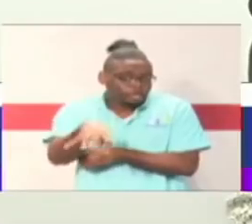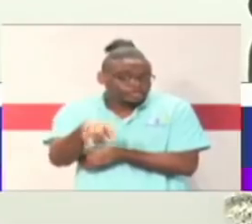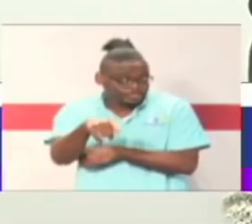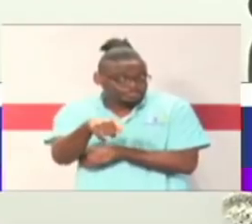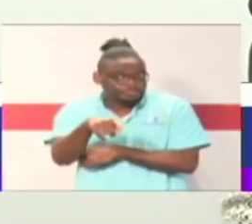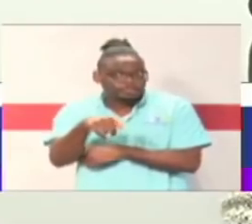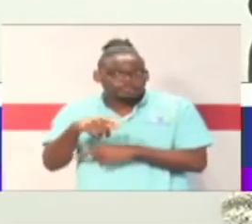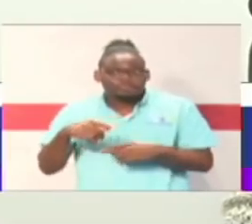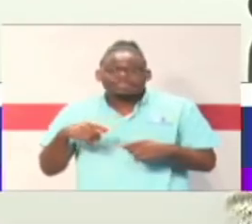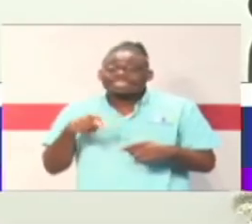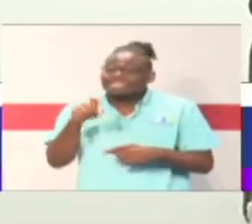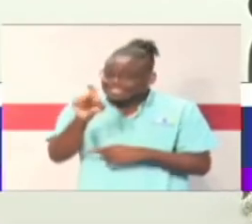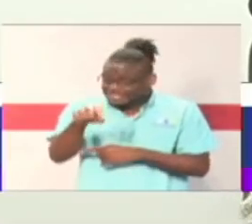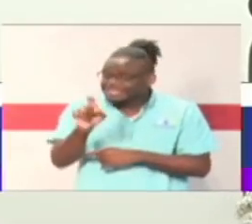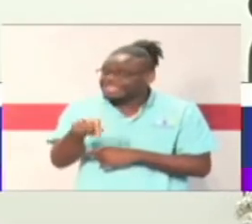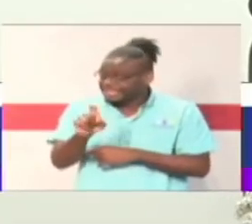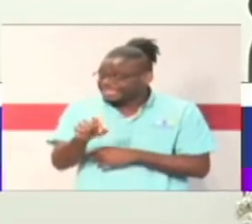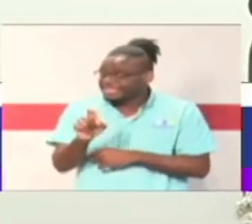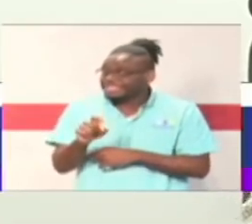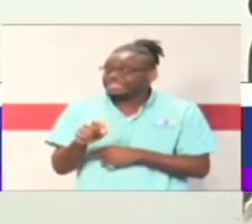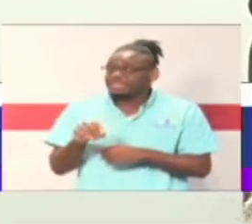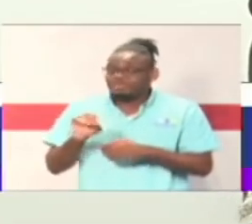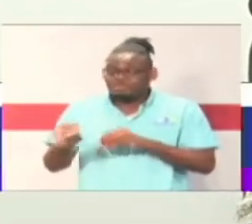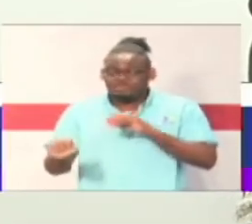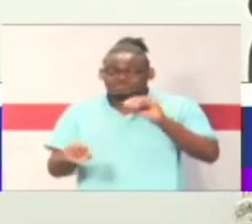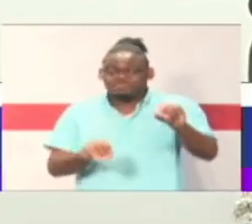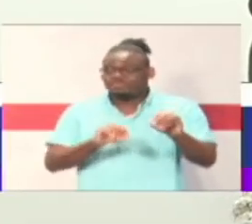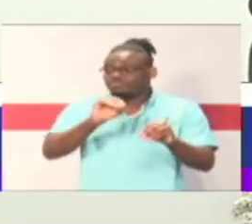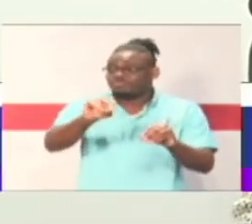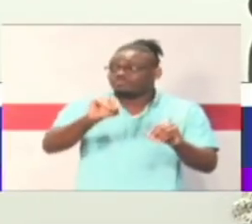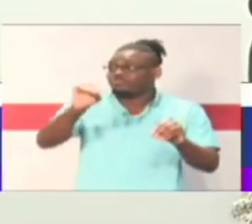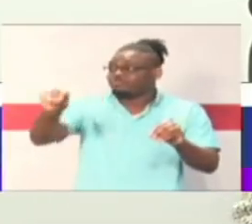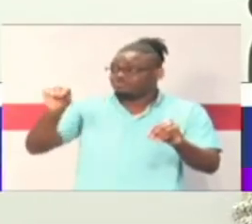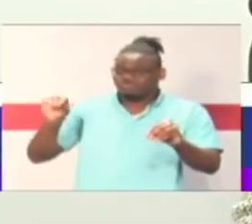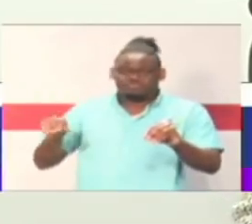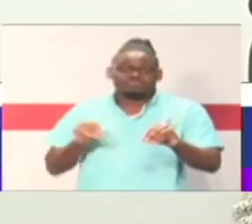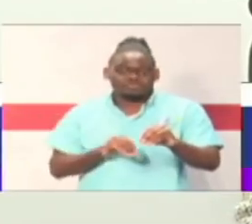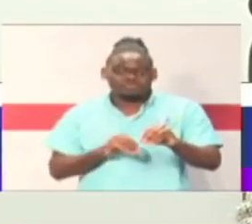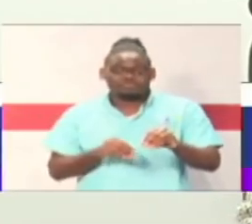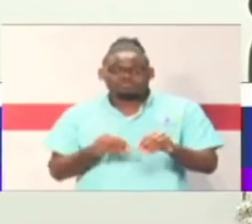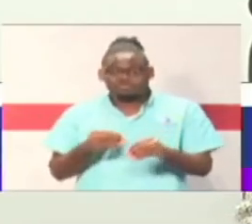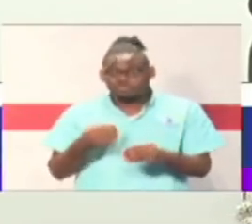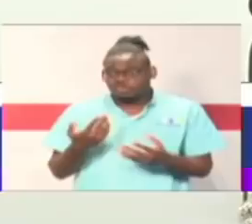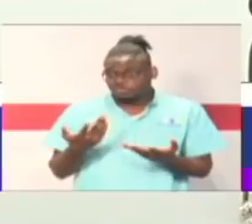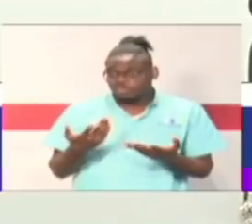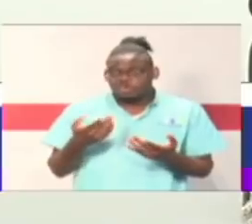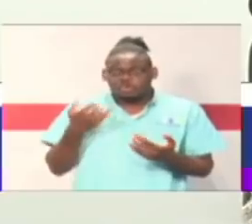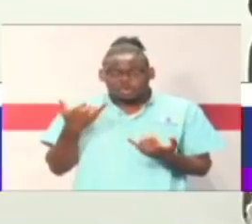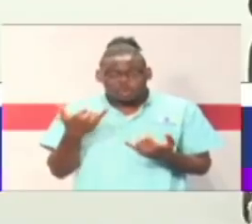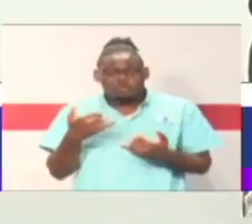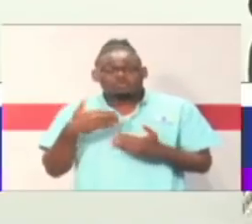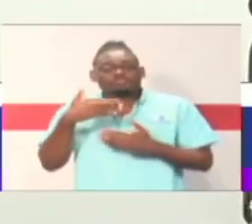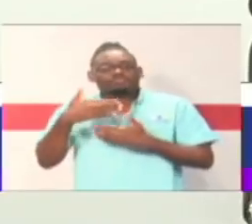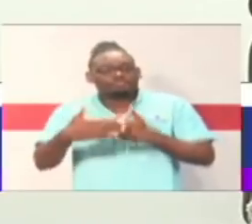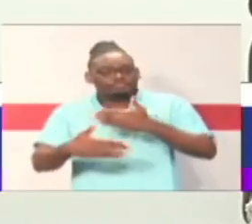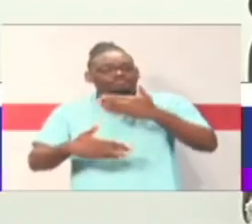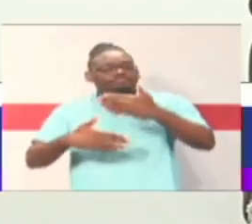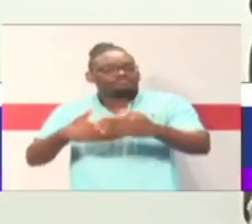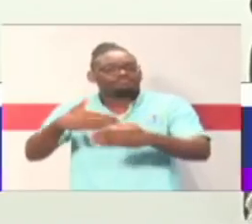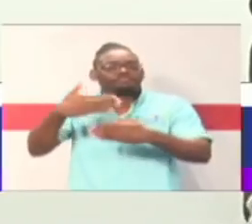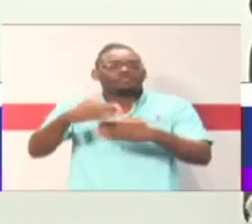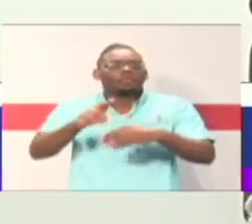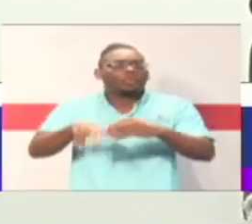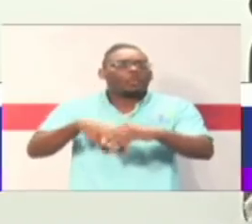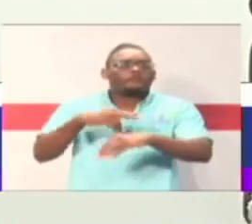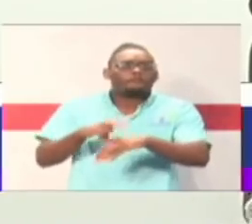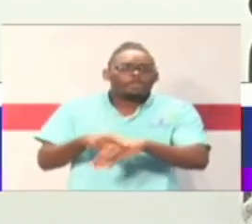that we are looking at. The trend that we've noticed thus far is that our ward level beds, the occupancy in the ward